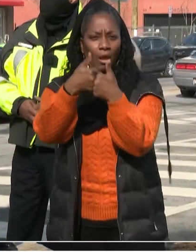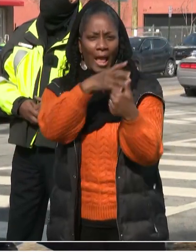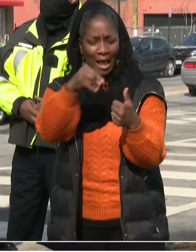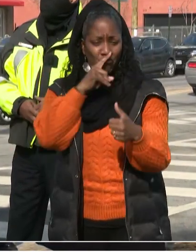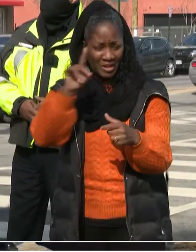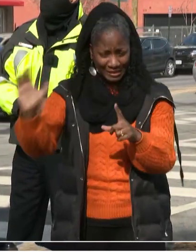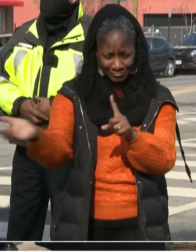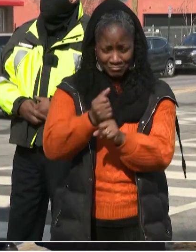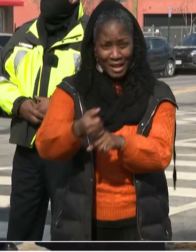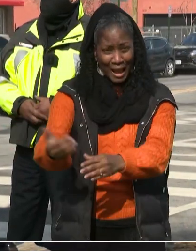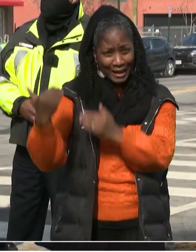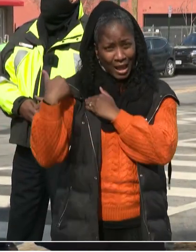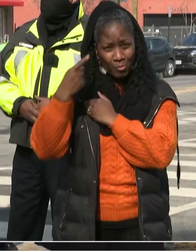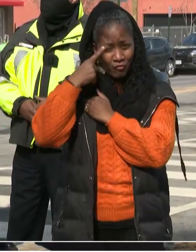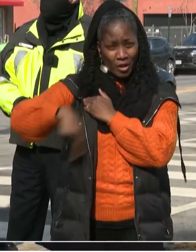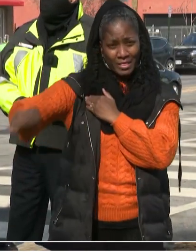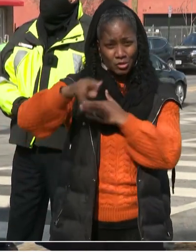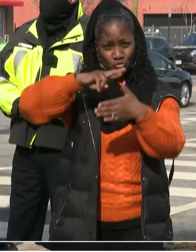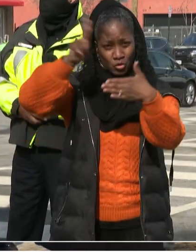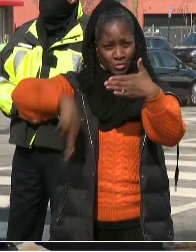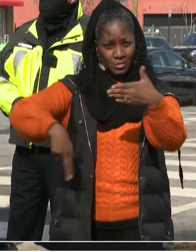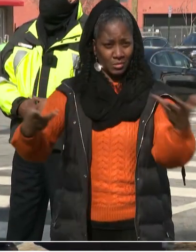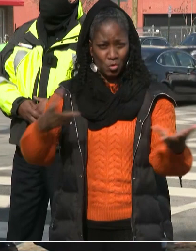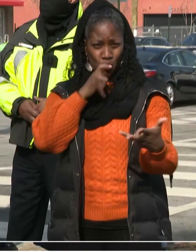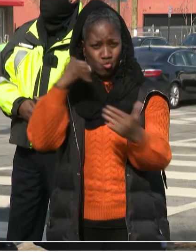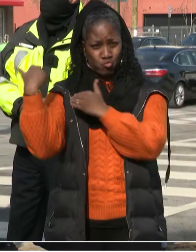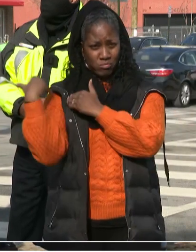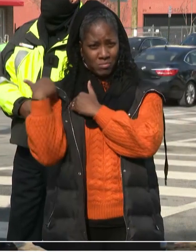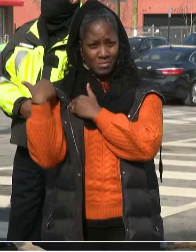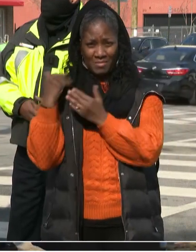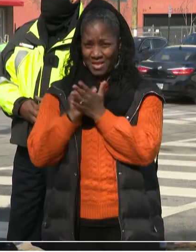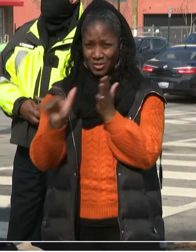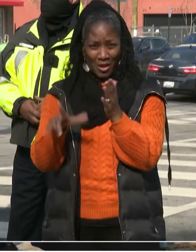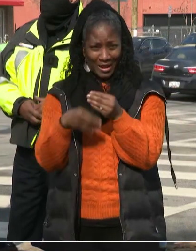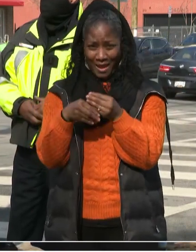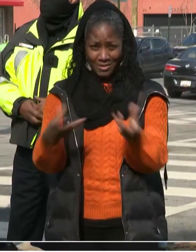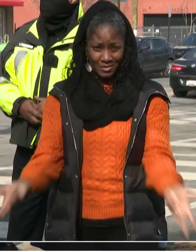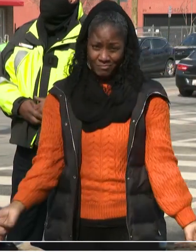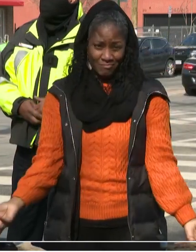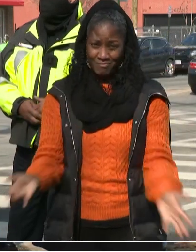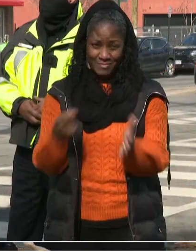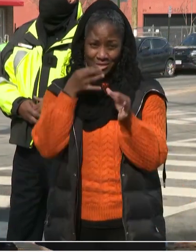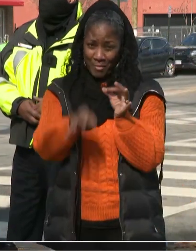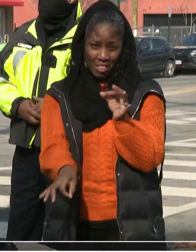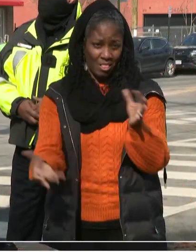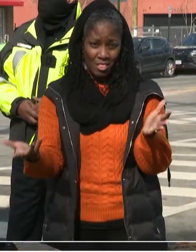accountable for the results? That's all I can add to it. I think that's simple.